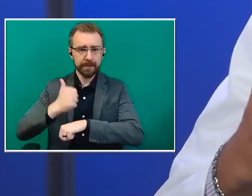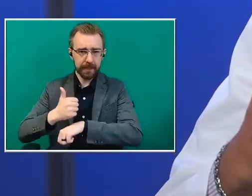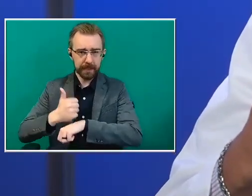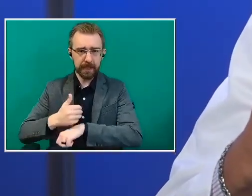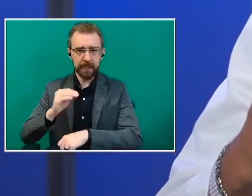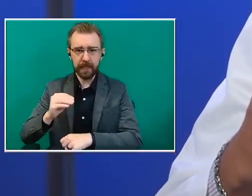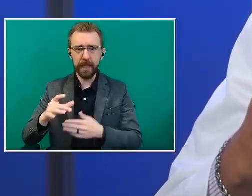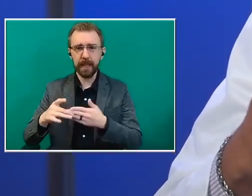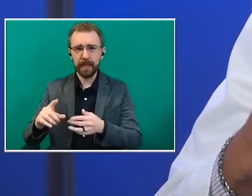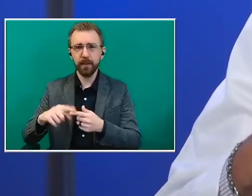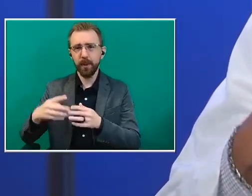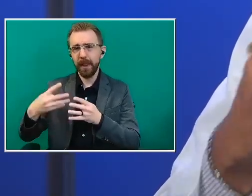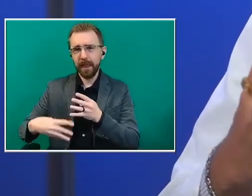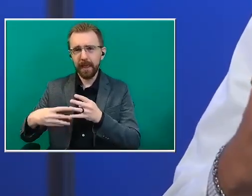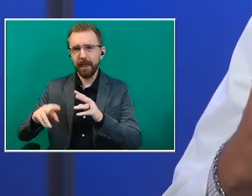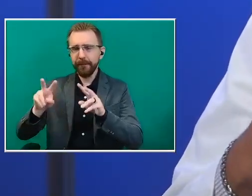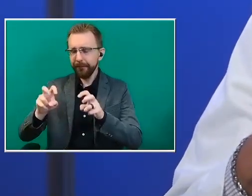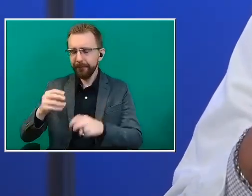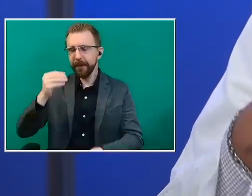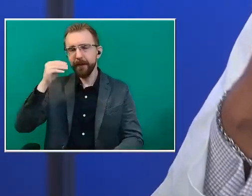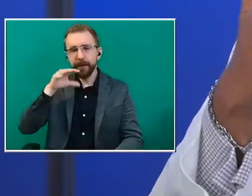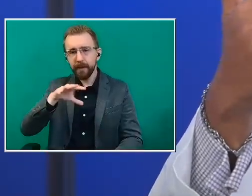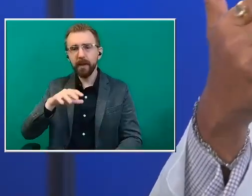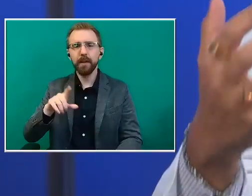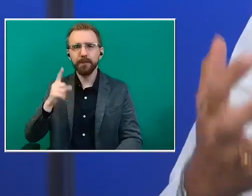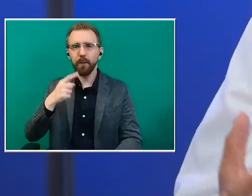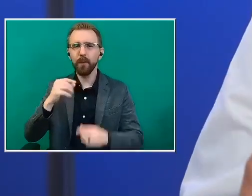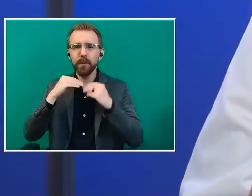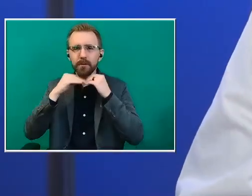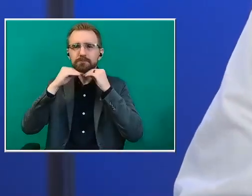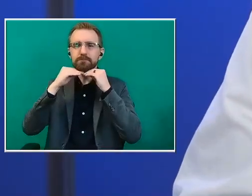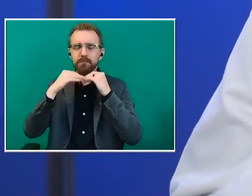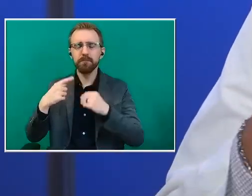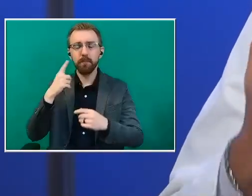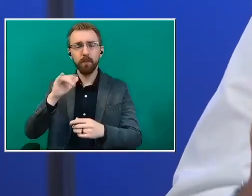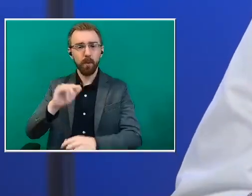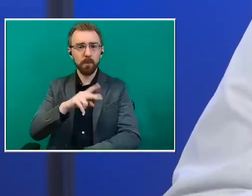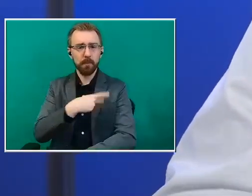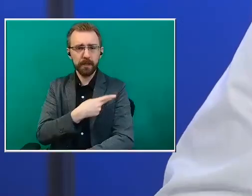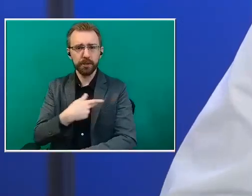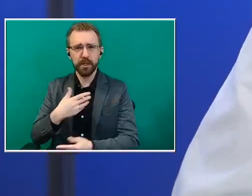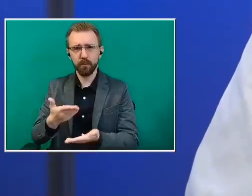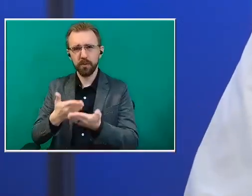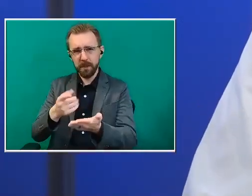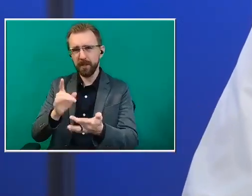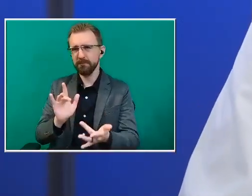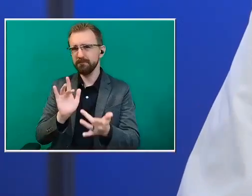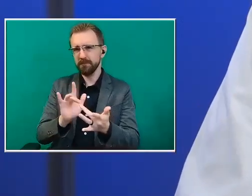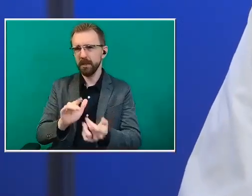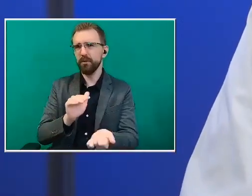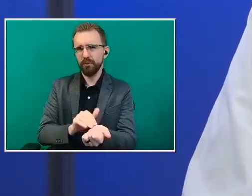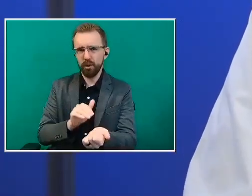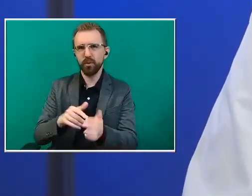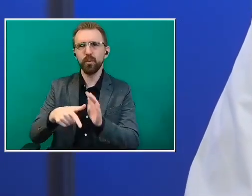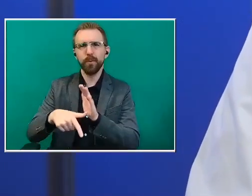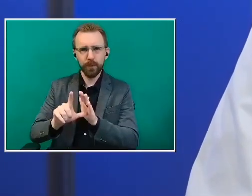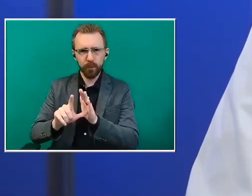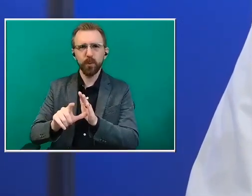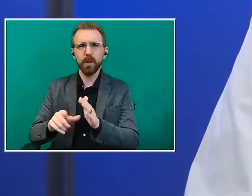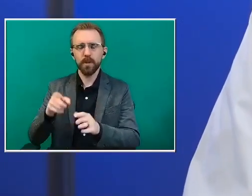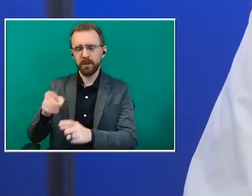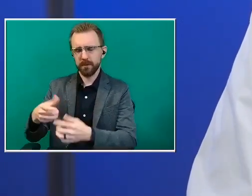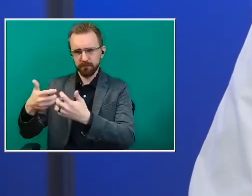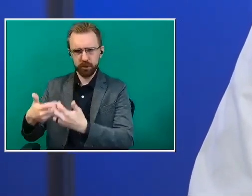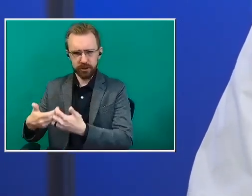patient is wearing a chin strap. So for those patients, I recommend that they connect back with us. We will review or download from the machine. If they are having